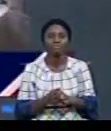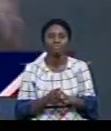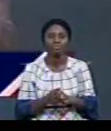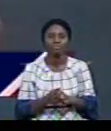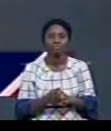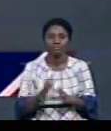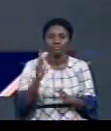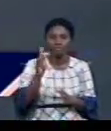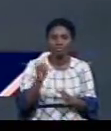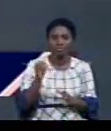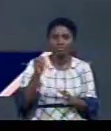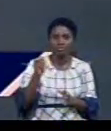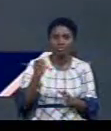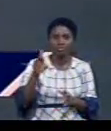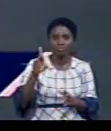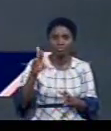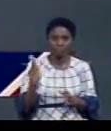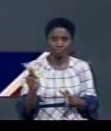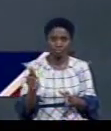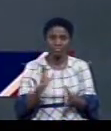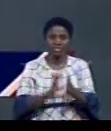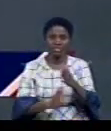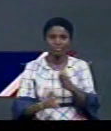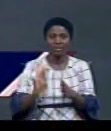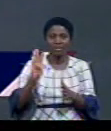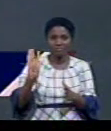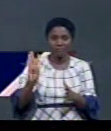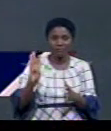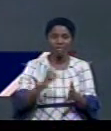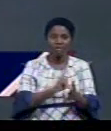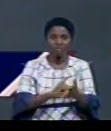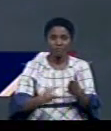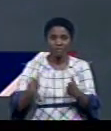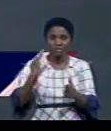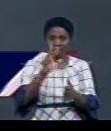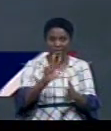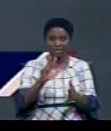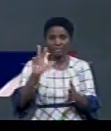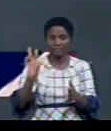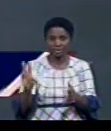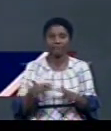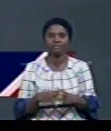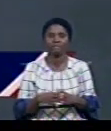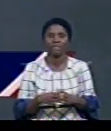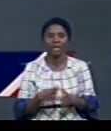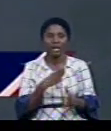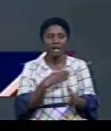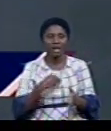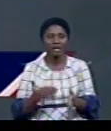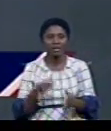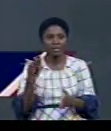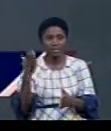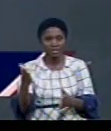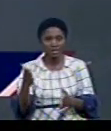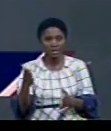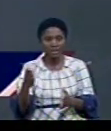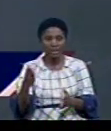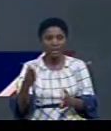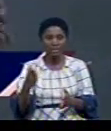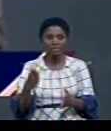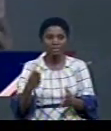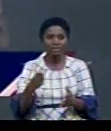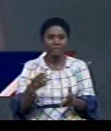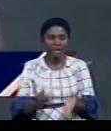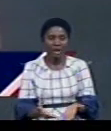chapter 4. I'm reading from verse 37. And there arose a great storm of wind, and the